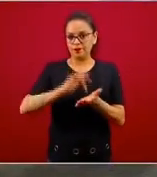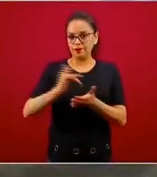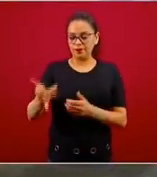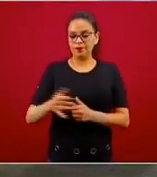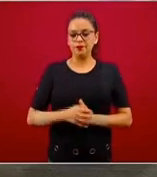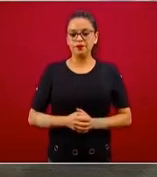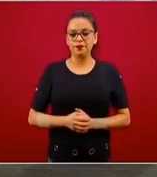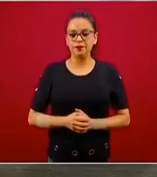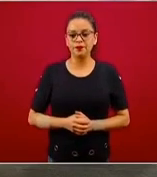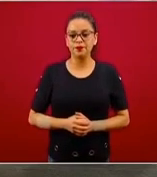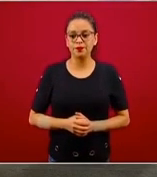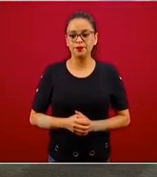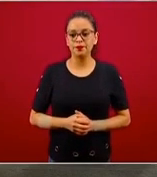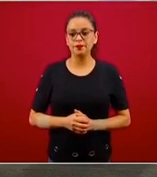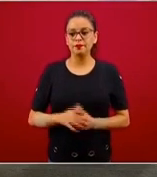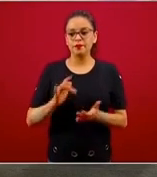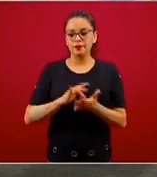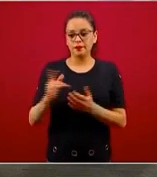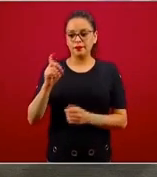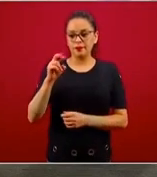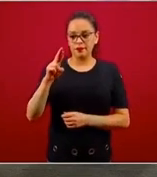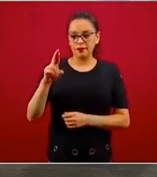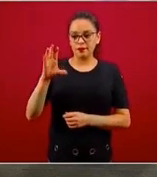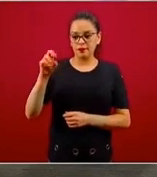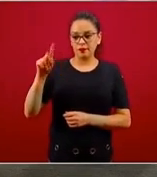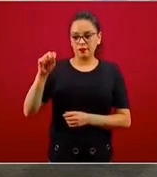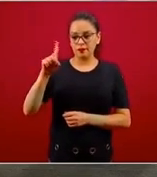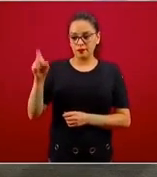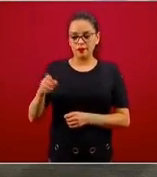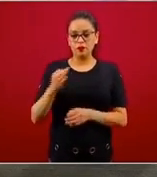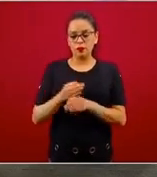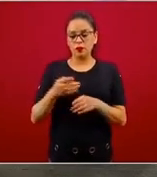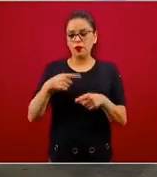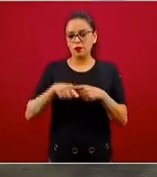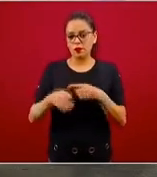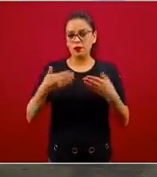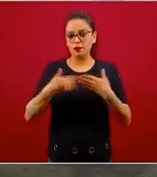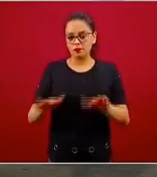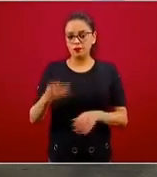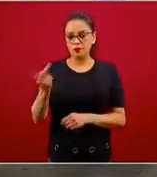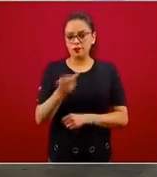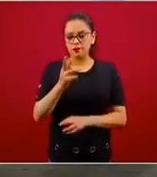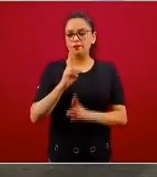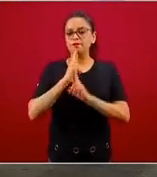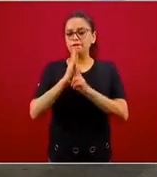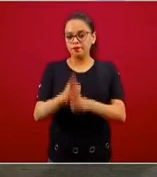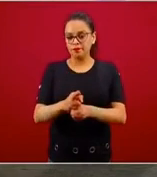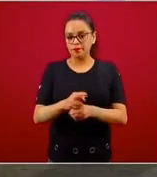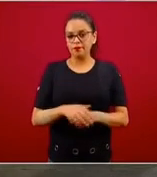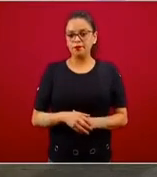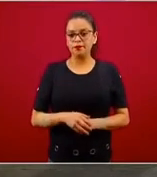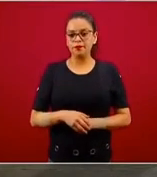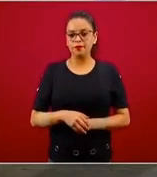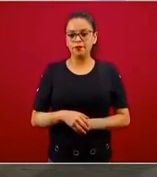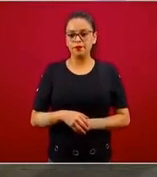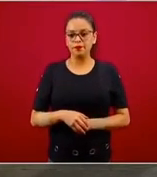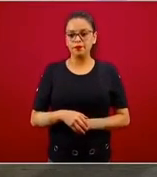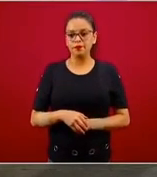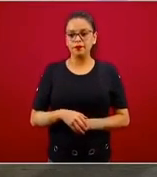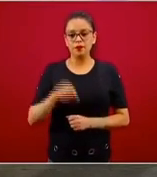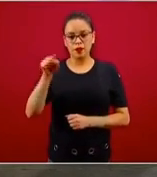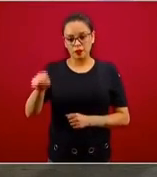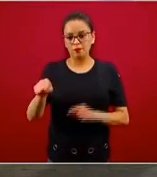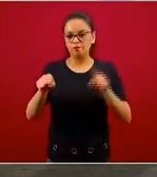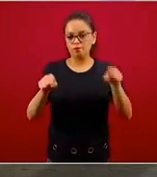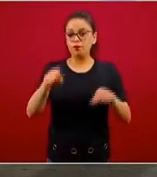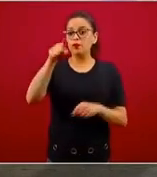Thank you. Thank you, quedé sin Dr. sonido. Ricardo Cortés. Vamos a abrir a Oh, preguntas didn't y have sound there respuestas. for a Usted, second. Question and Fernanda, answers, Q&A. usted ya You, participó ayer. Fernanda, Vamos a darle you